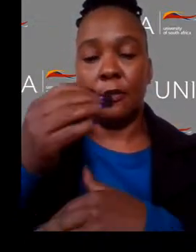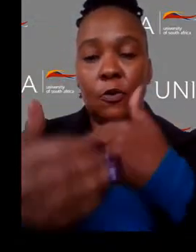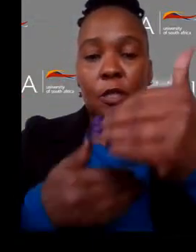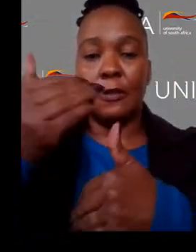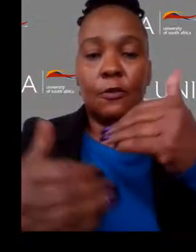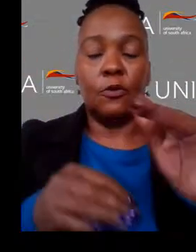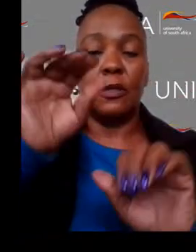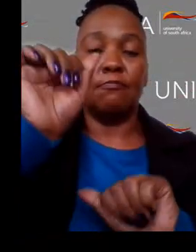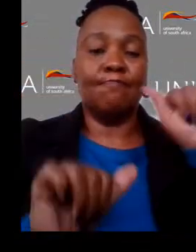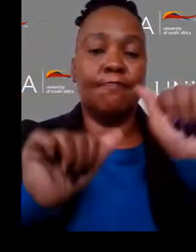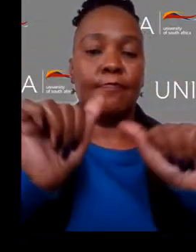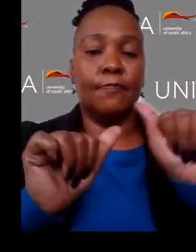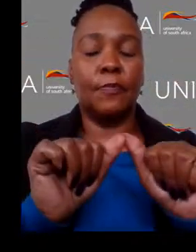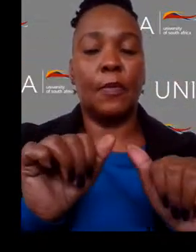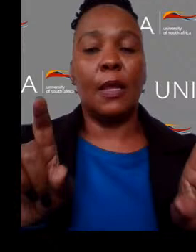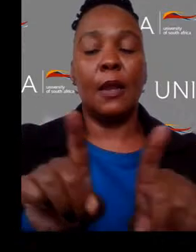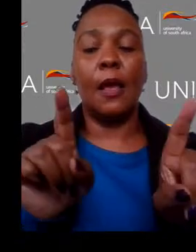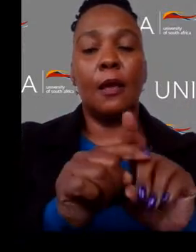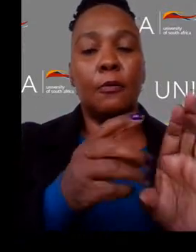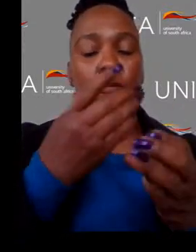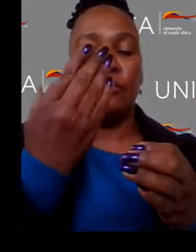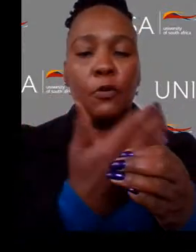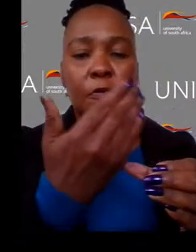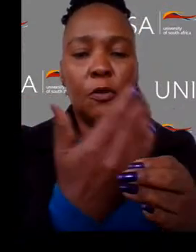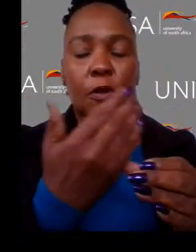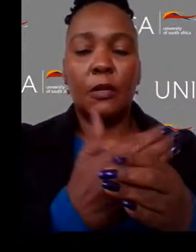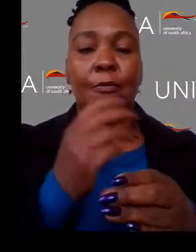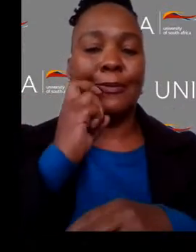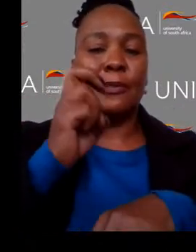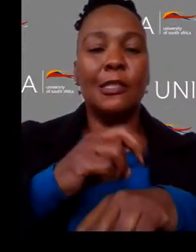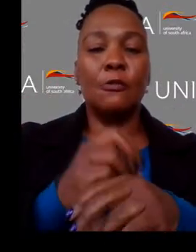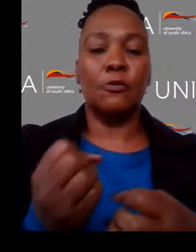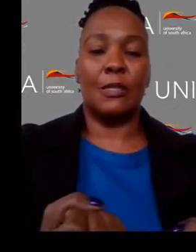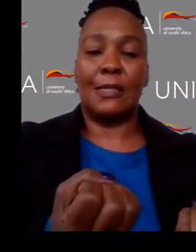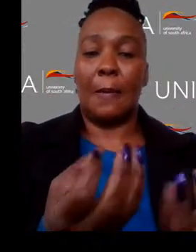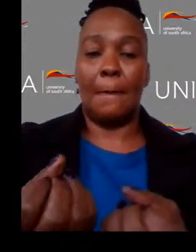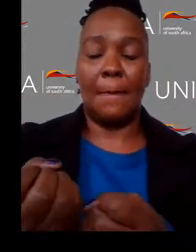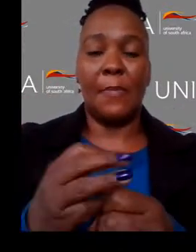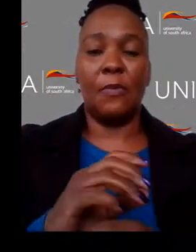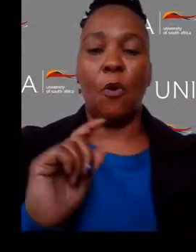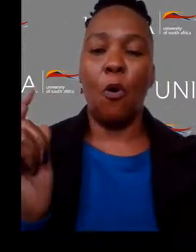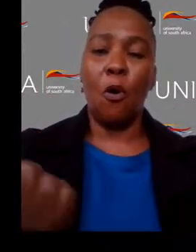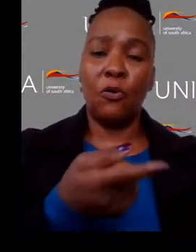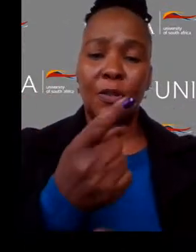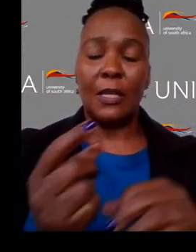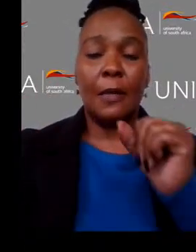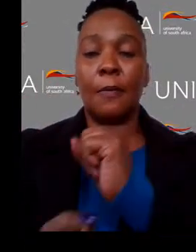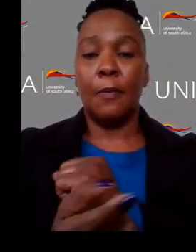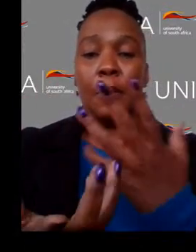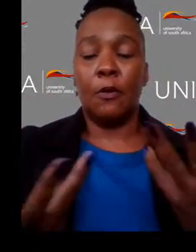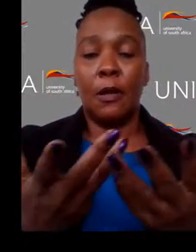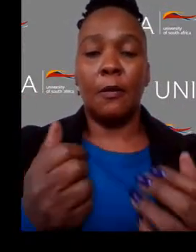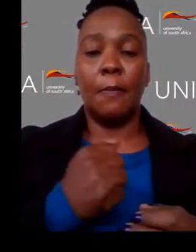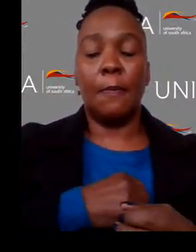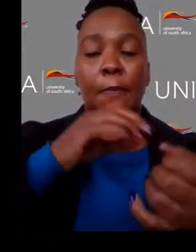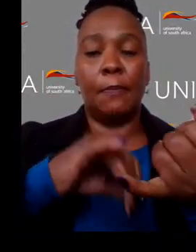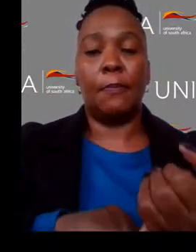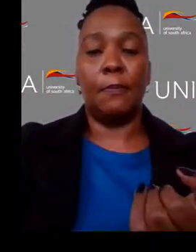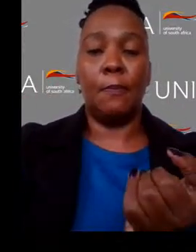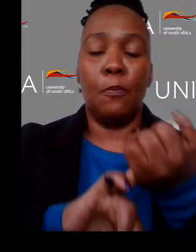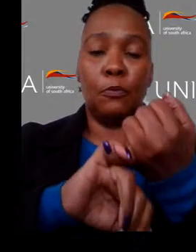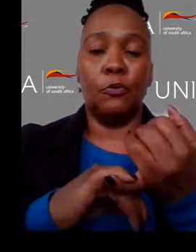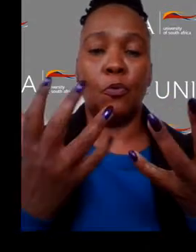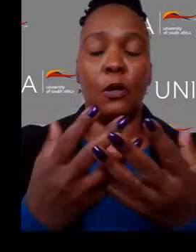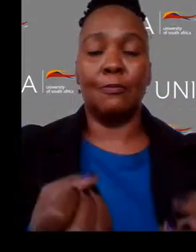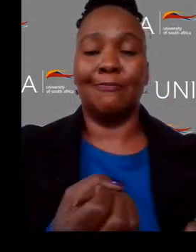assessments, things like portfolios that you perhaps need to submit. And all of this happens on my modules where you submit it. And you